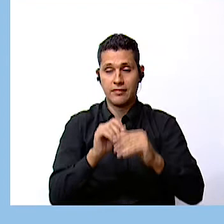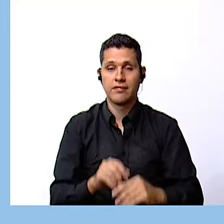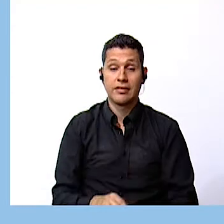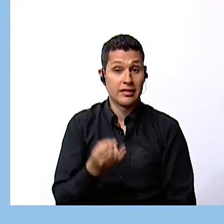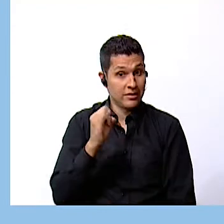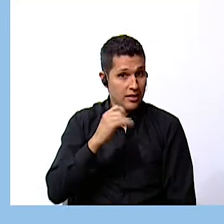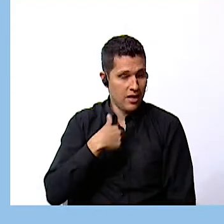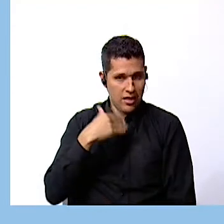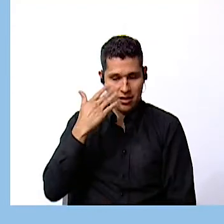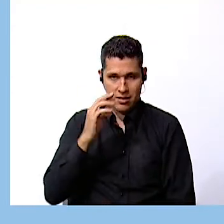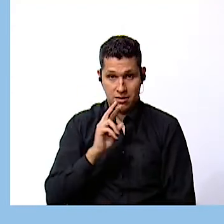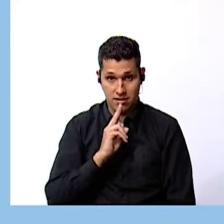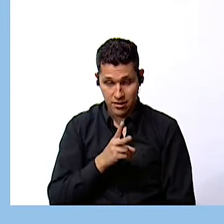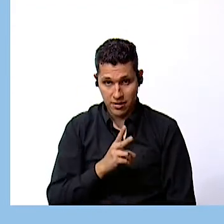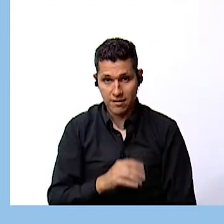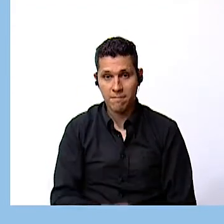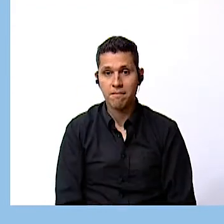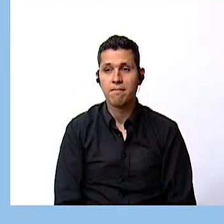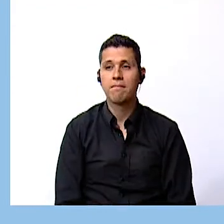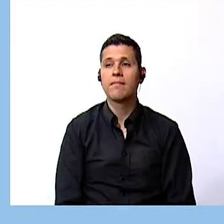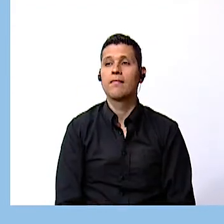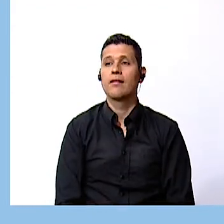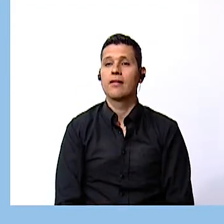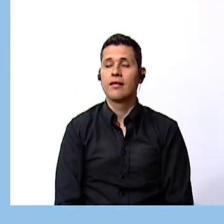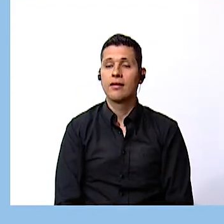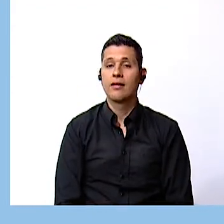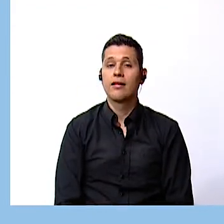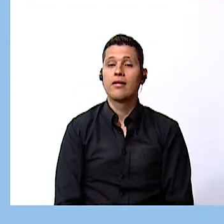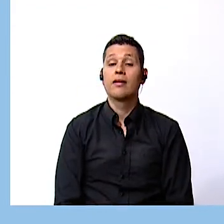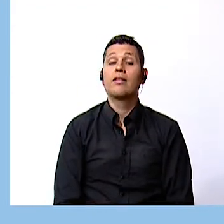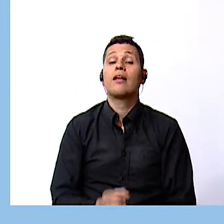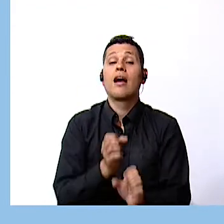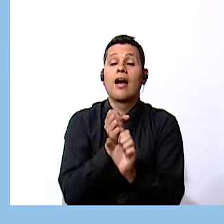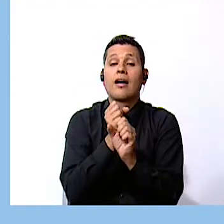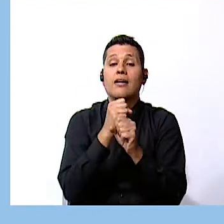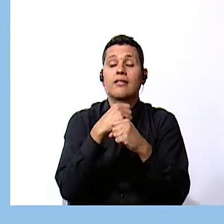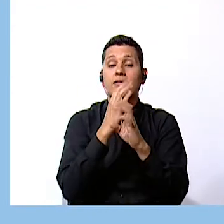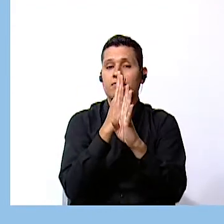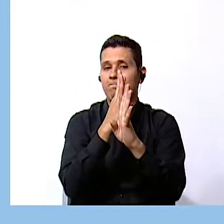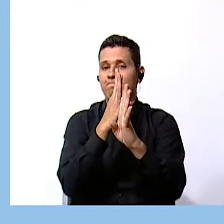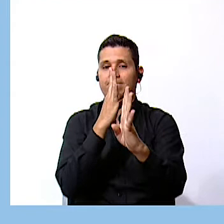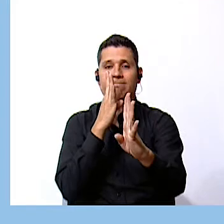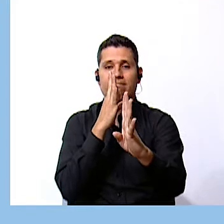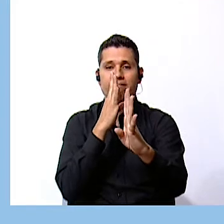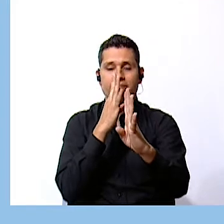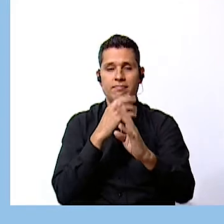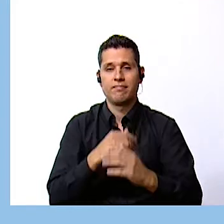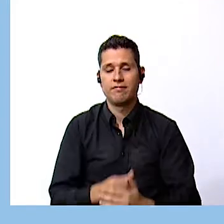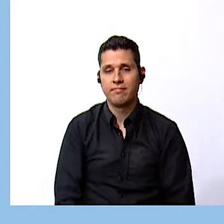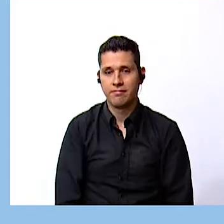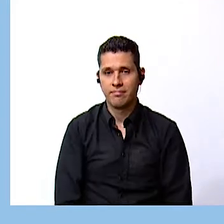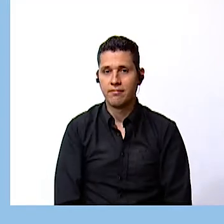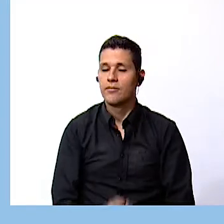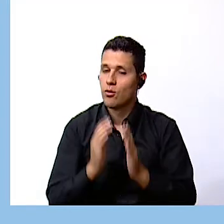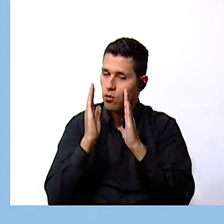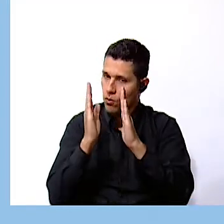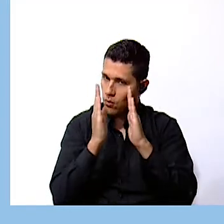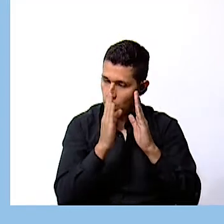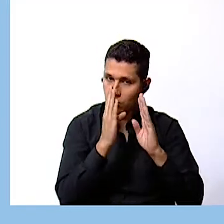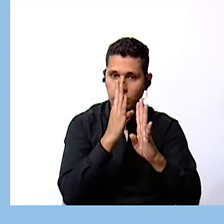¿verdad? And we have to make a line. Hay que hacer fila, en orden y